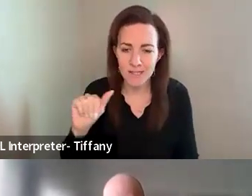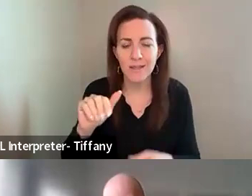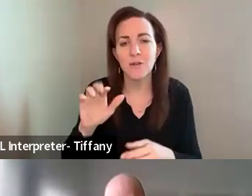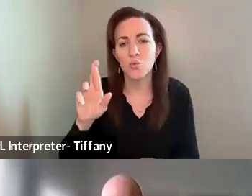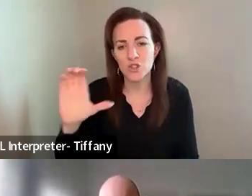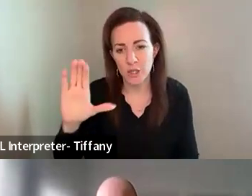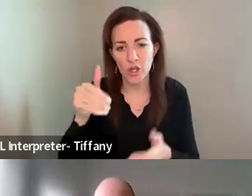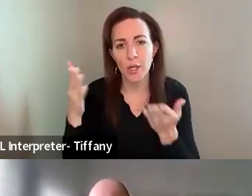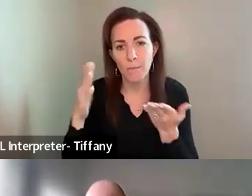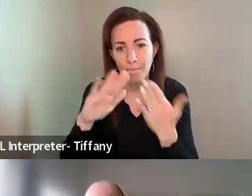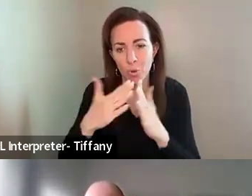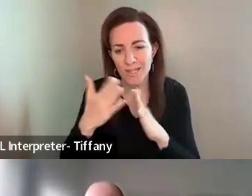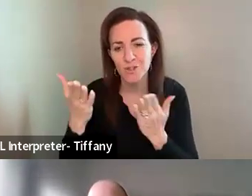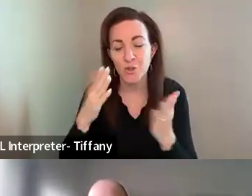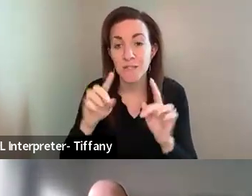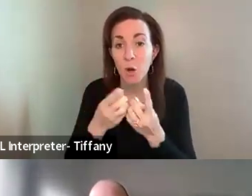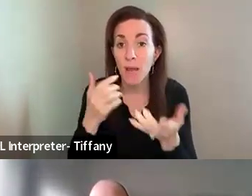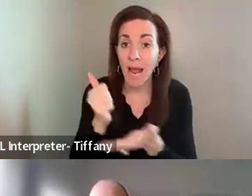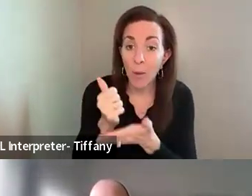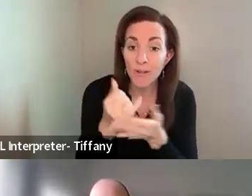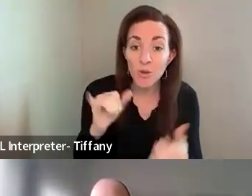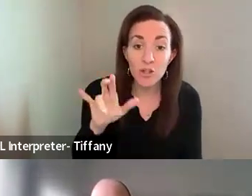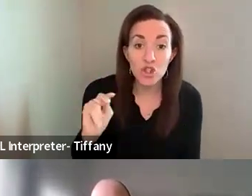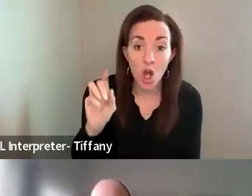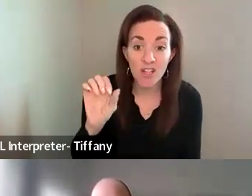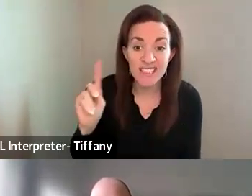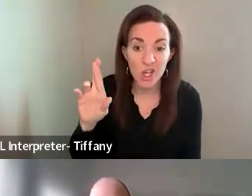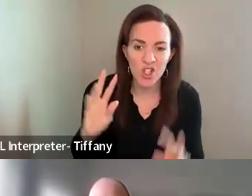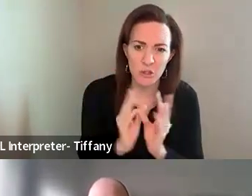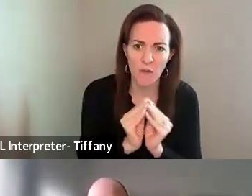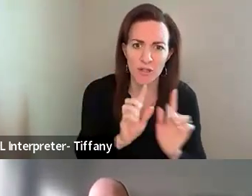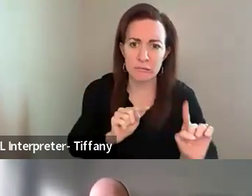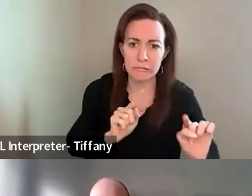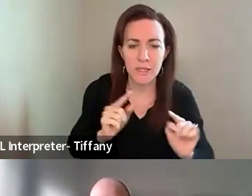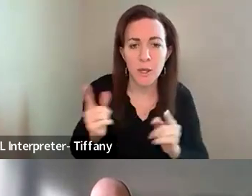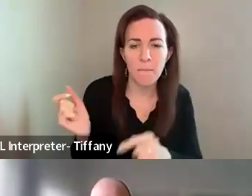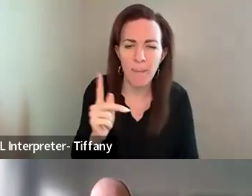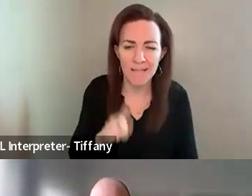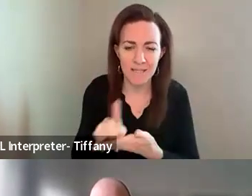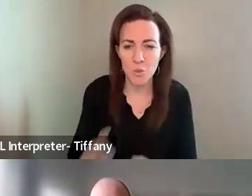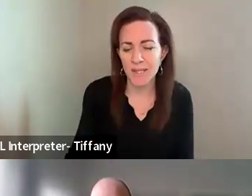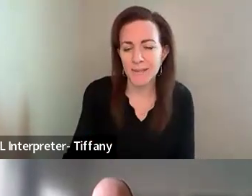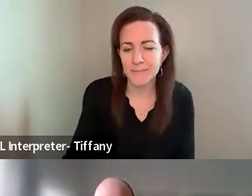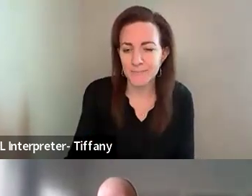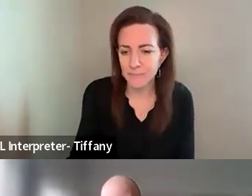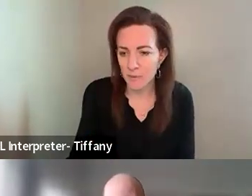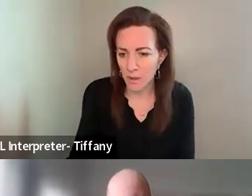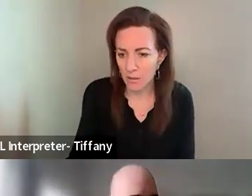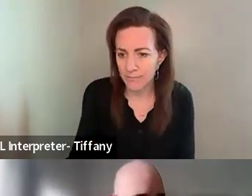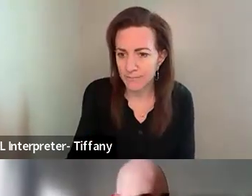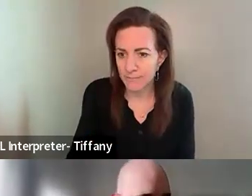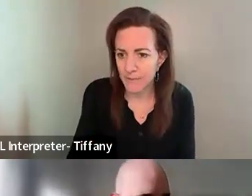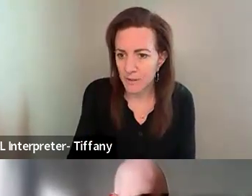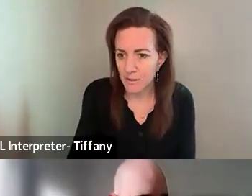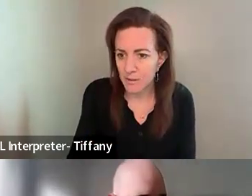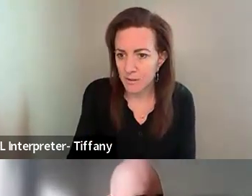Um, Helping host today as John Decker is at a conference and he will return next week. So a little bit about our agenda today. We're going to